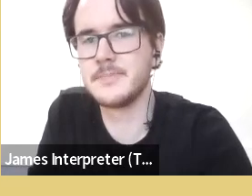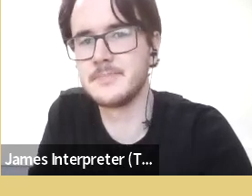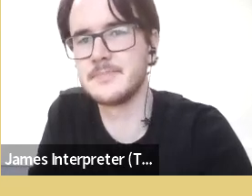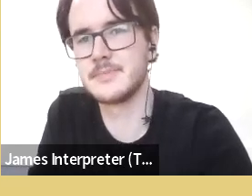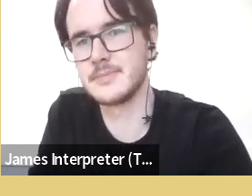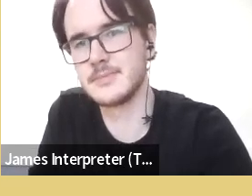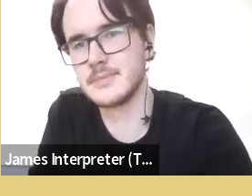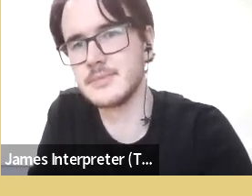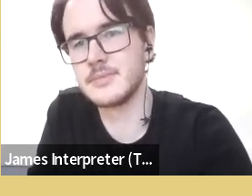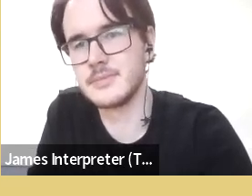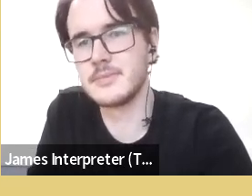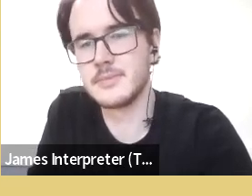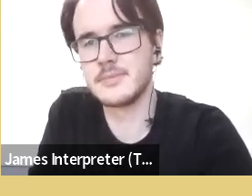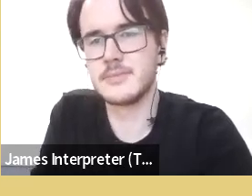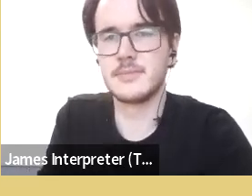Coffee.